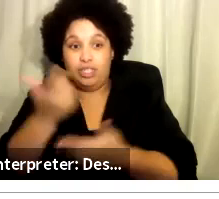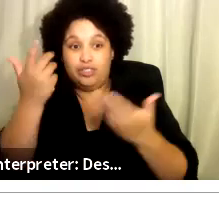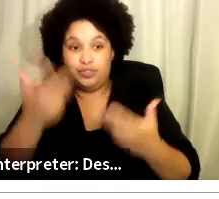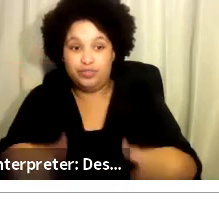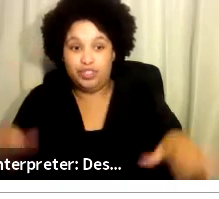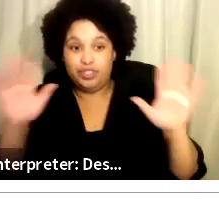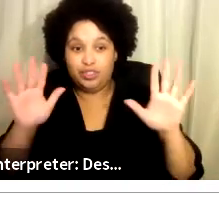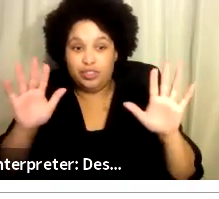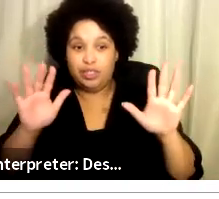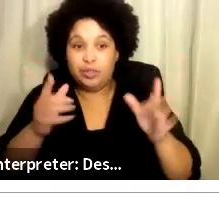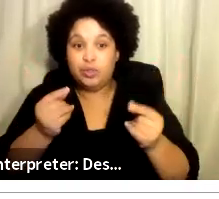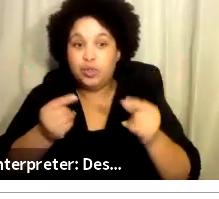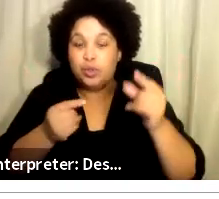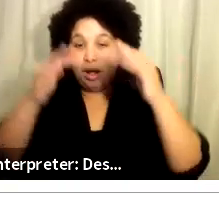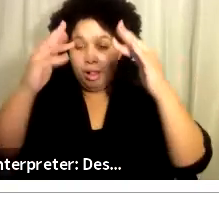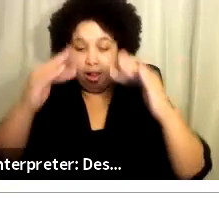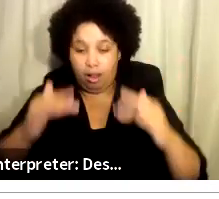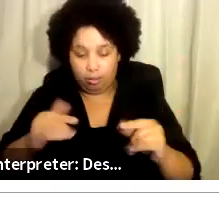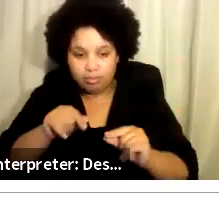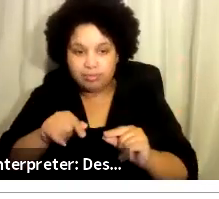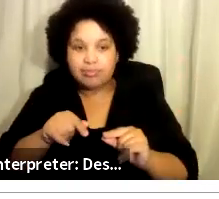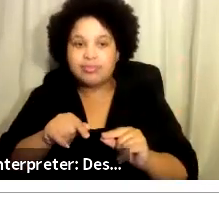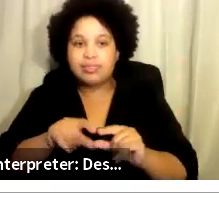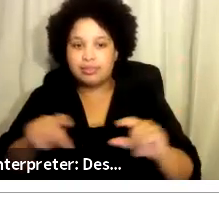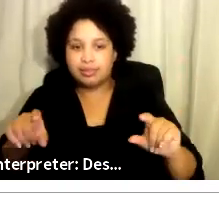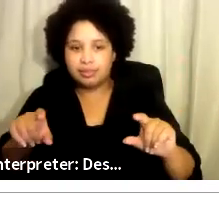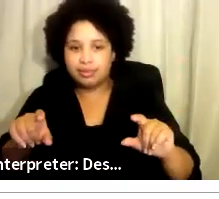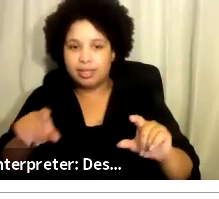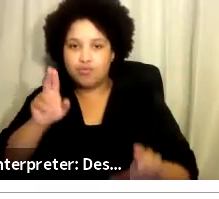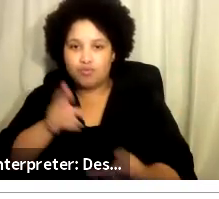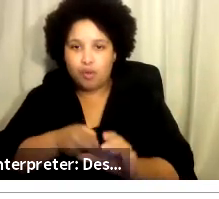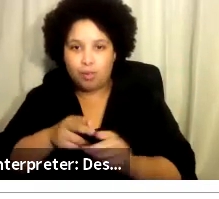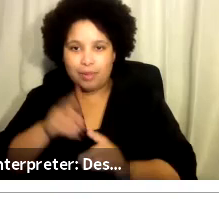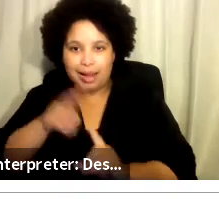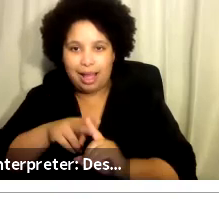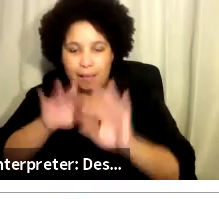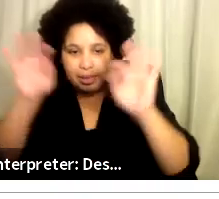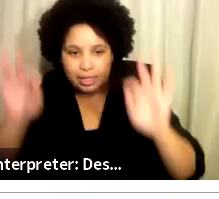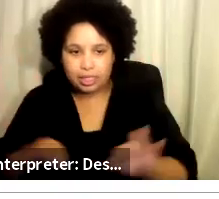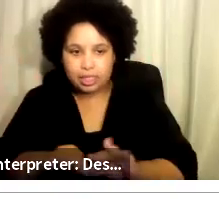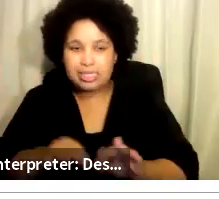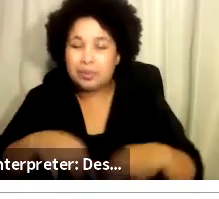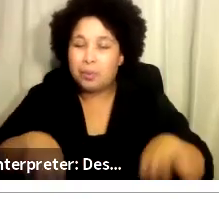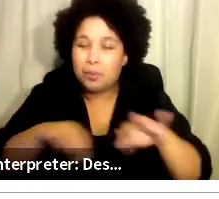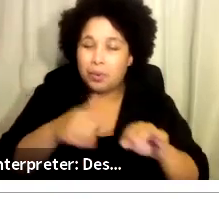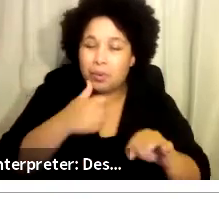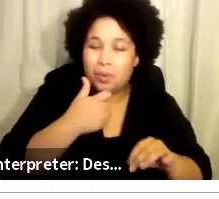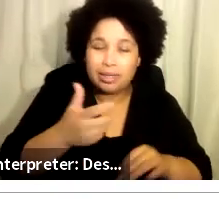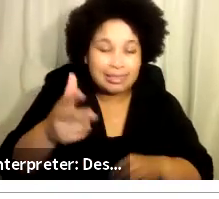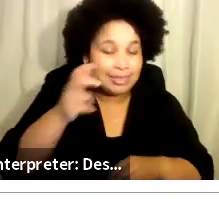can actually go down here to the enrollment application. It's really, really important that you listen to the whole